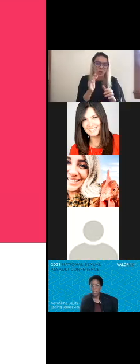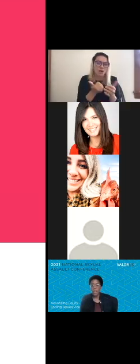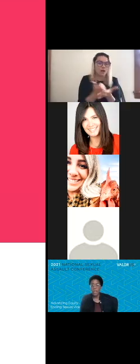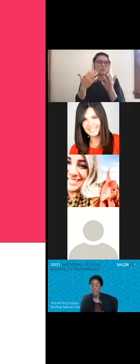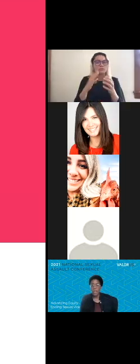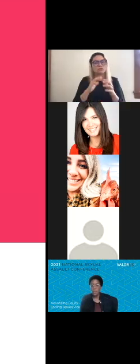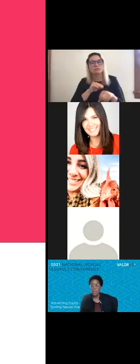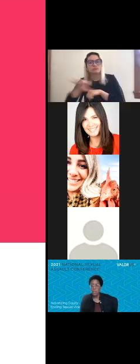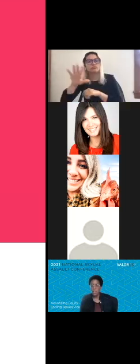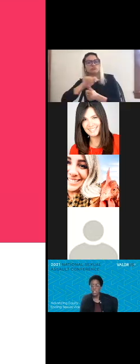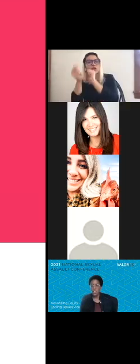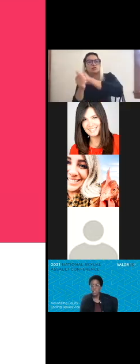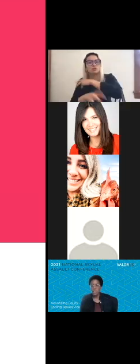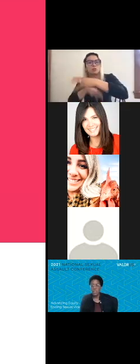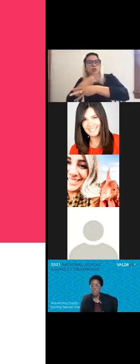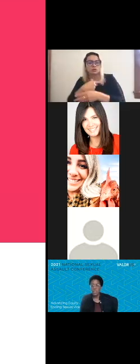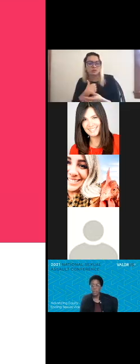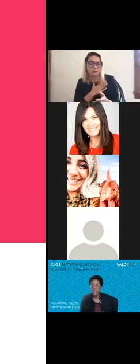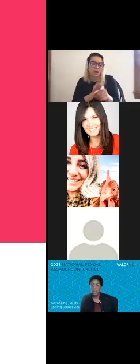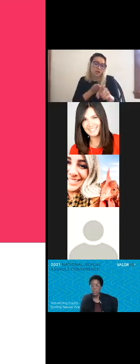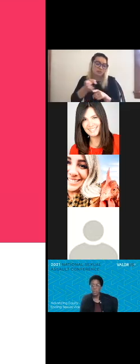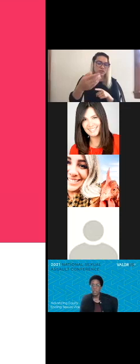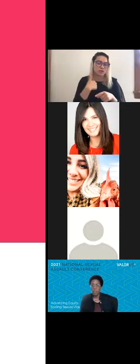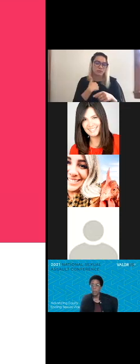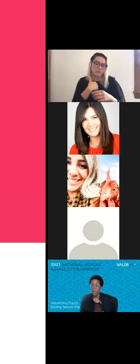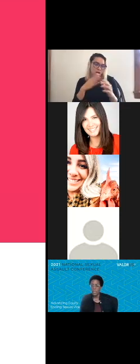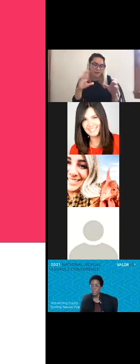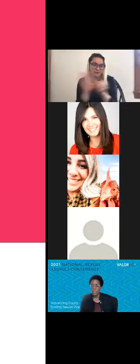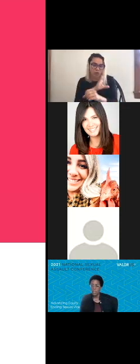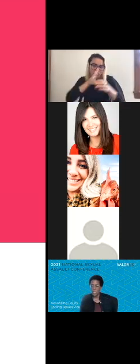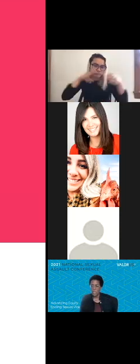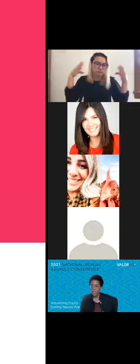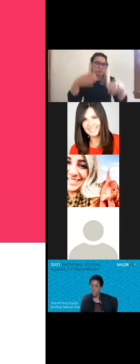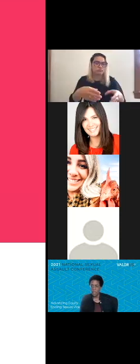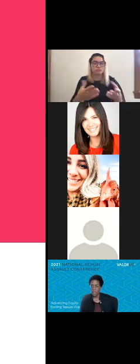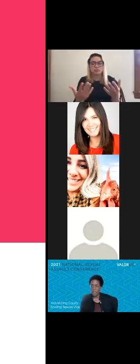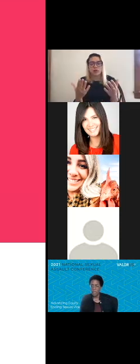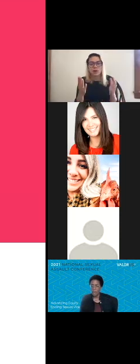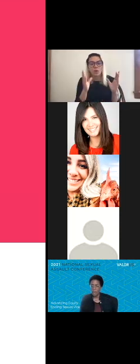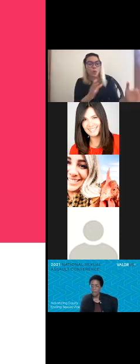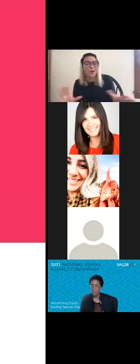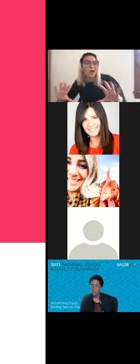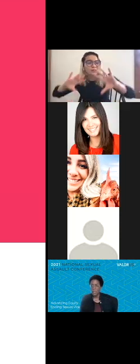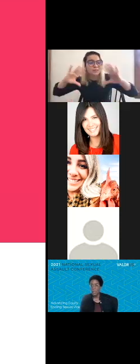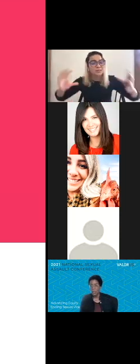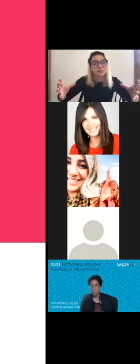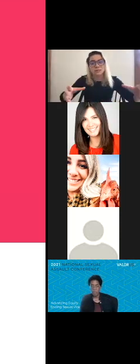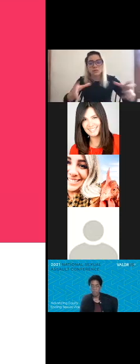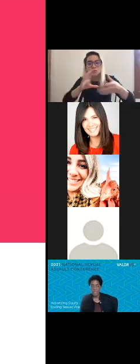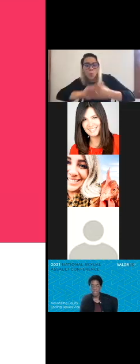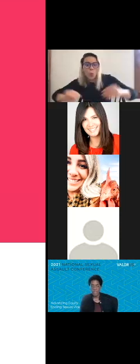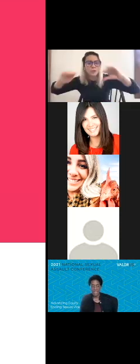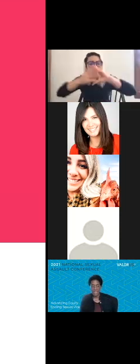career on building relationships and building networks through organizing, storytelling, and building other forms